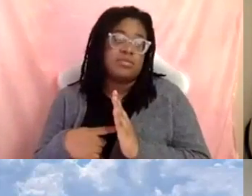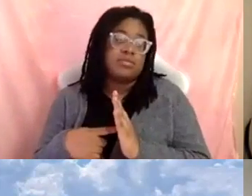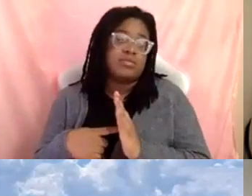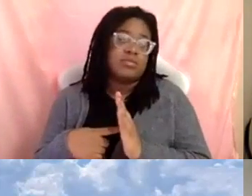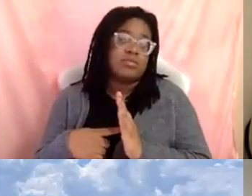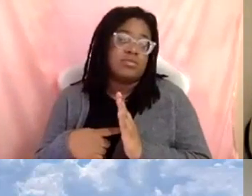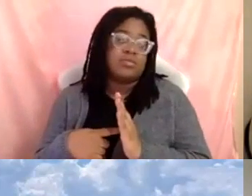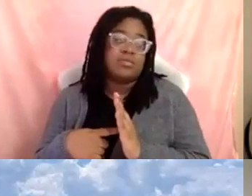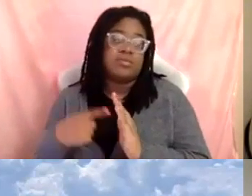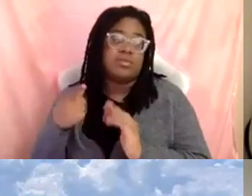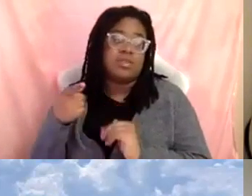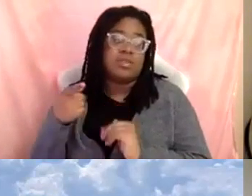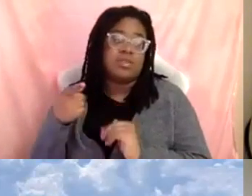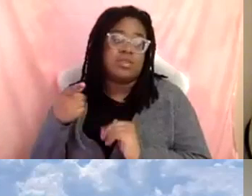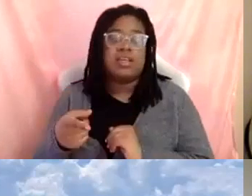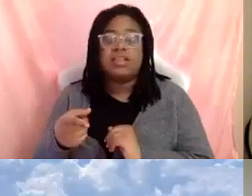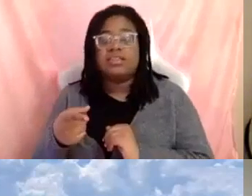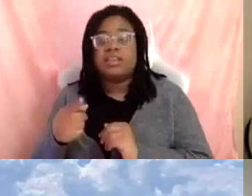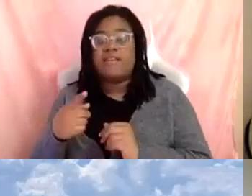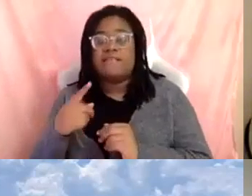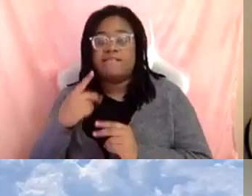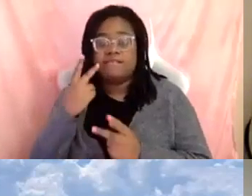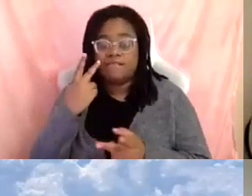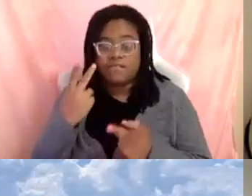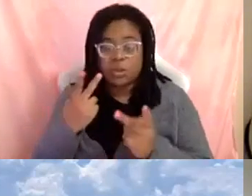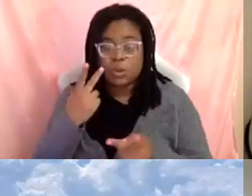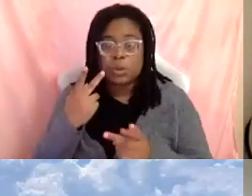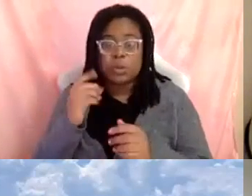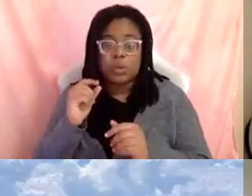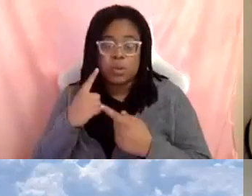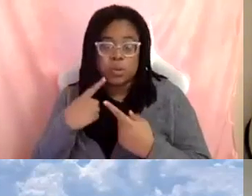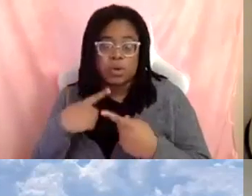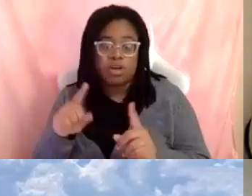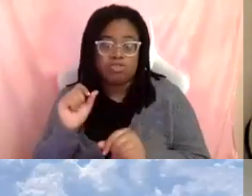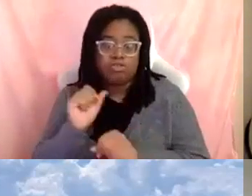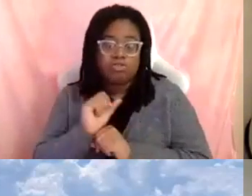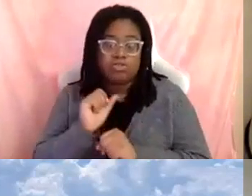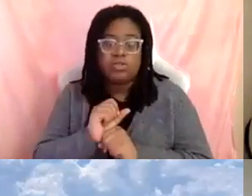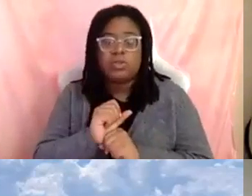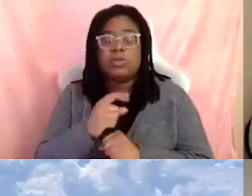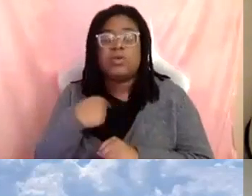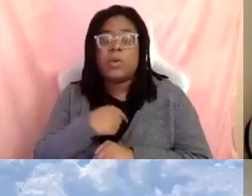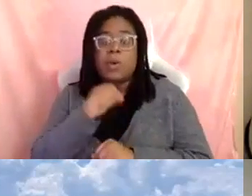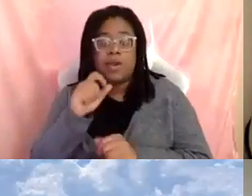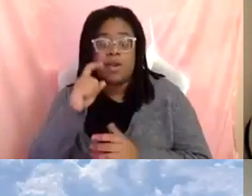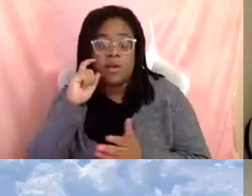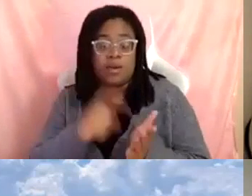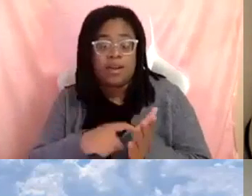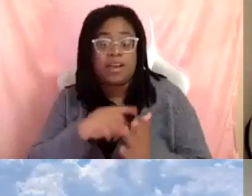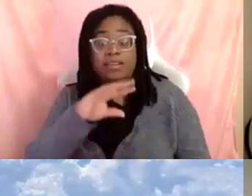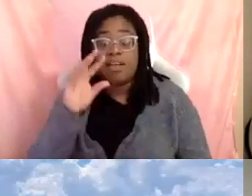these visual works that we can perhaps very easily recognize as